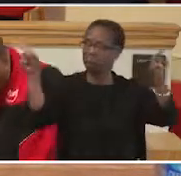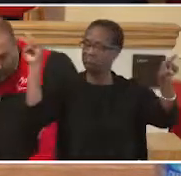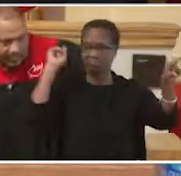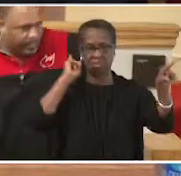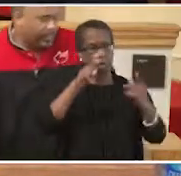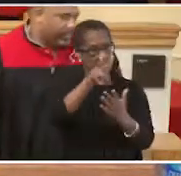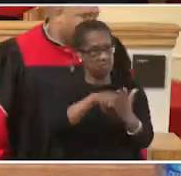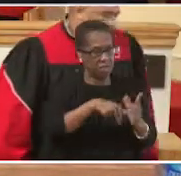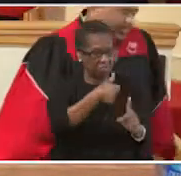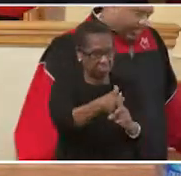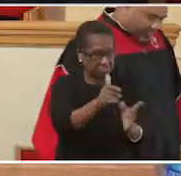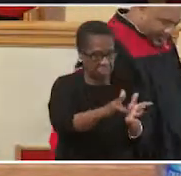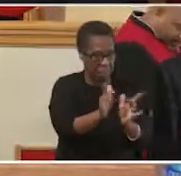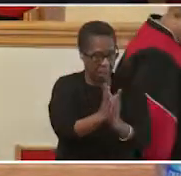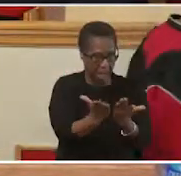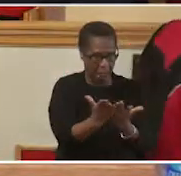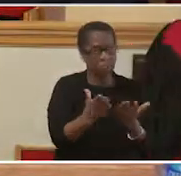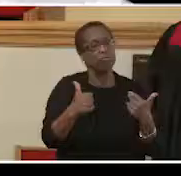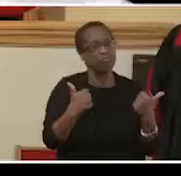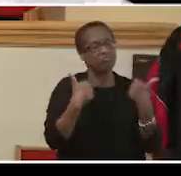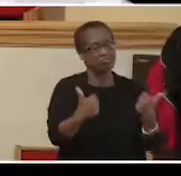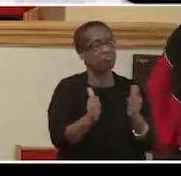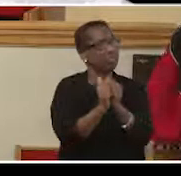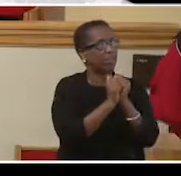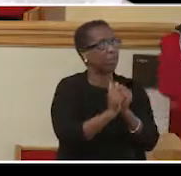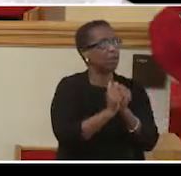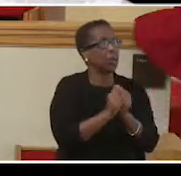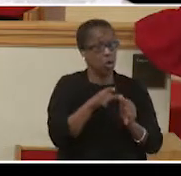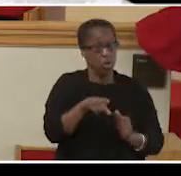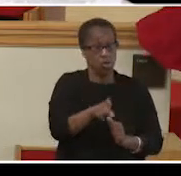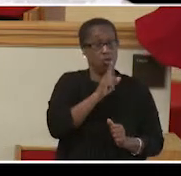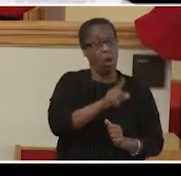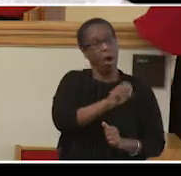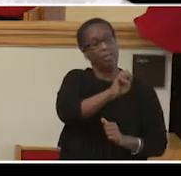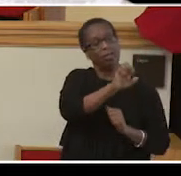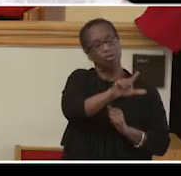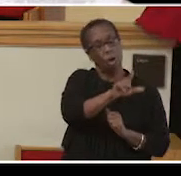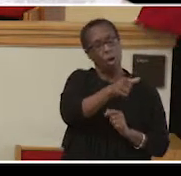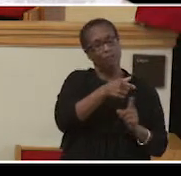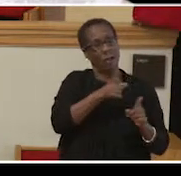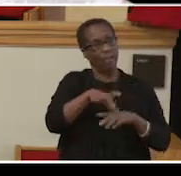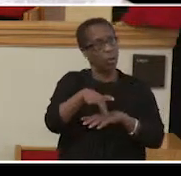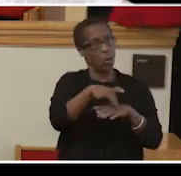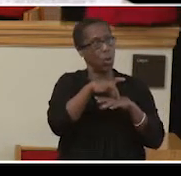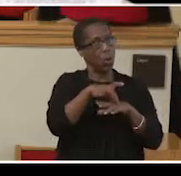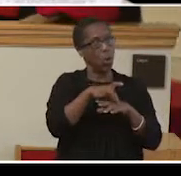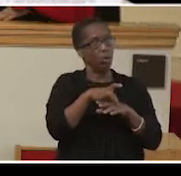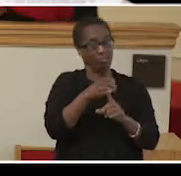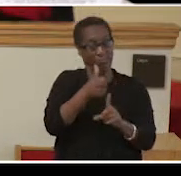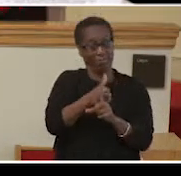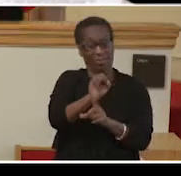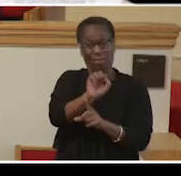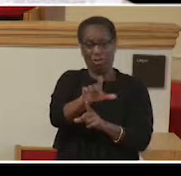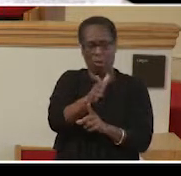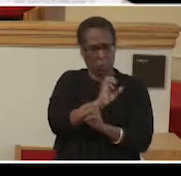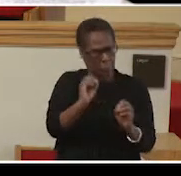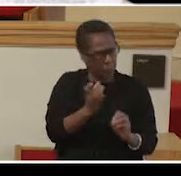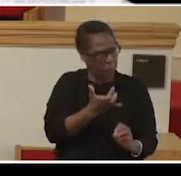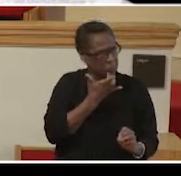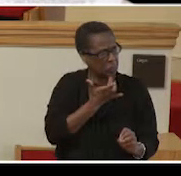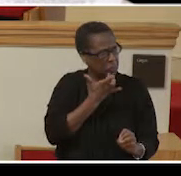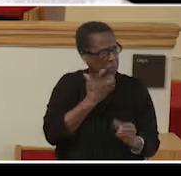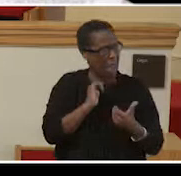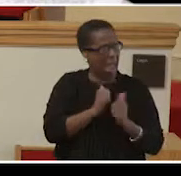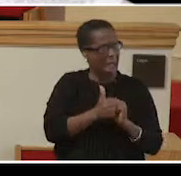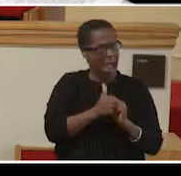or the Pew Bible, let us read together. You are the salt of the earth, but if salt has lost its taste, how can